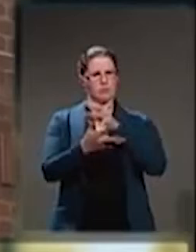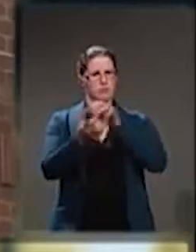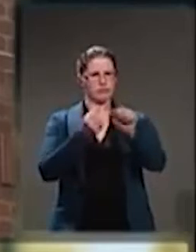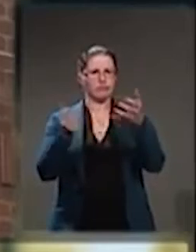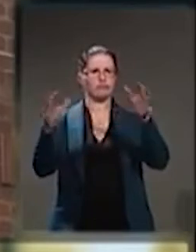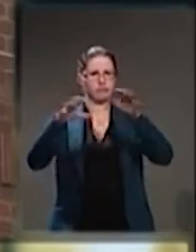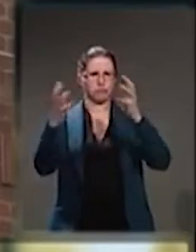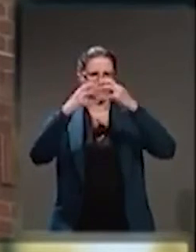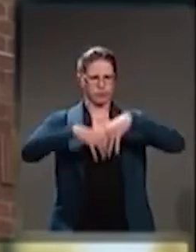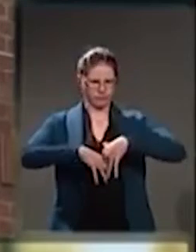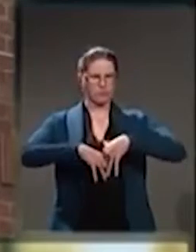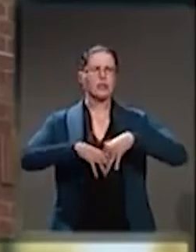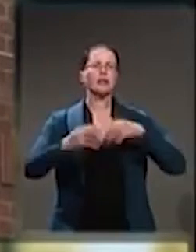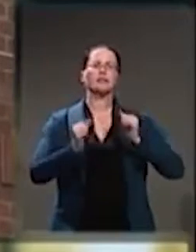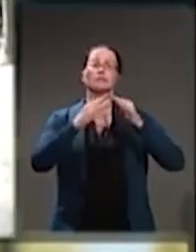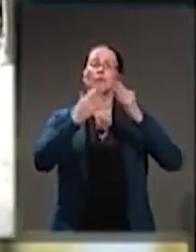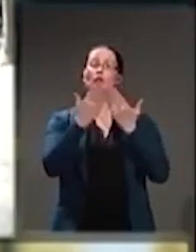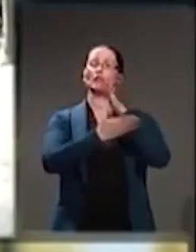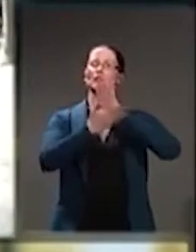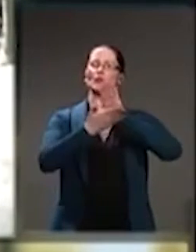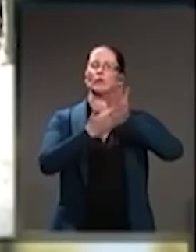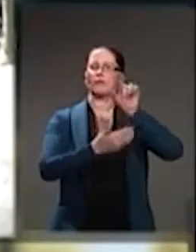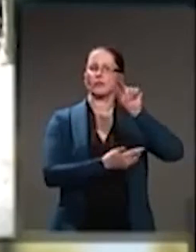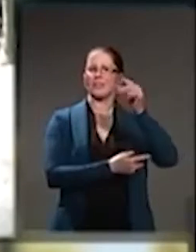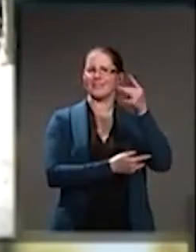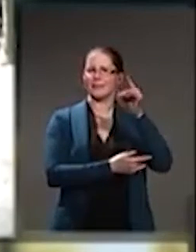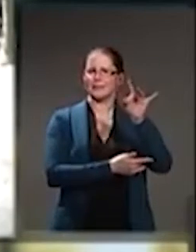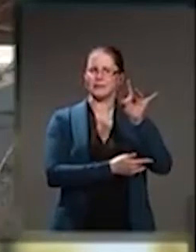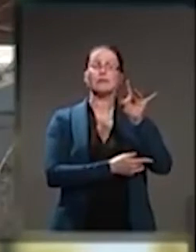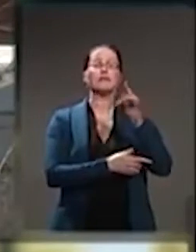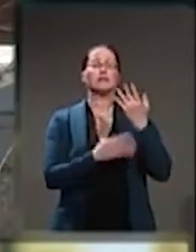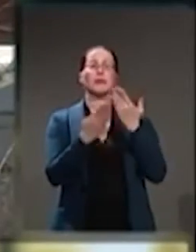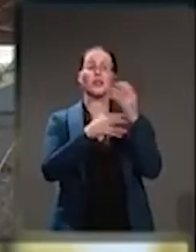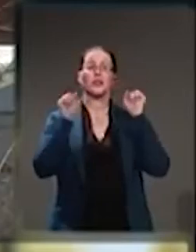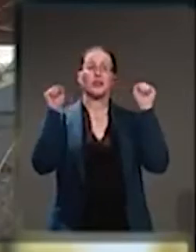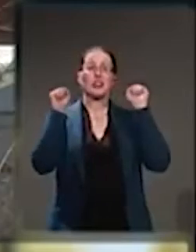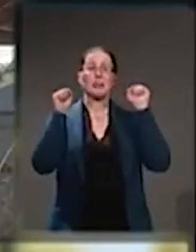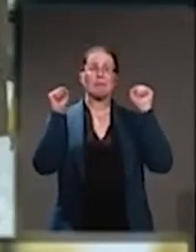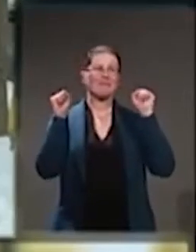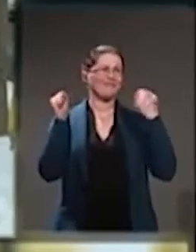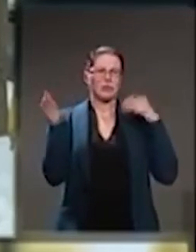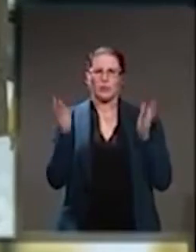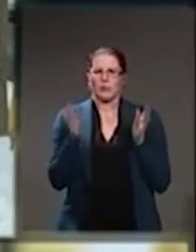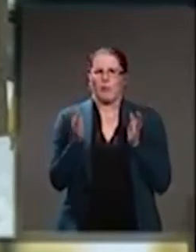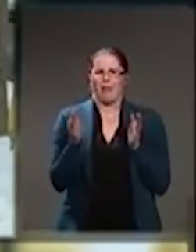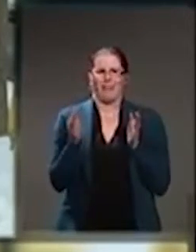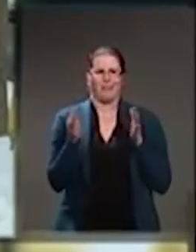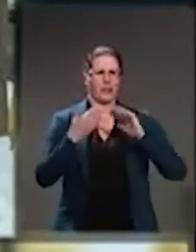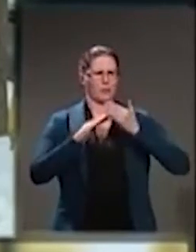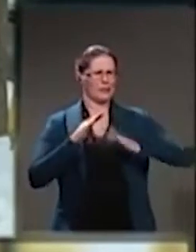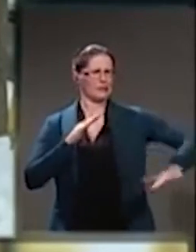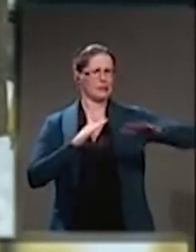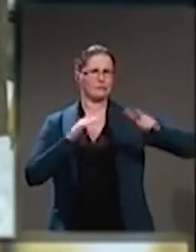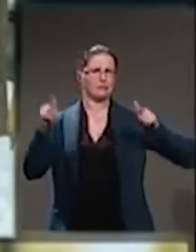by 2018. But some people say the school's gym is going to be too small for the surrounding community. David Jakeman is the chair